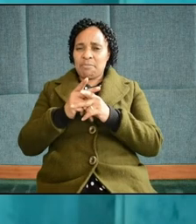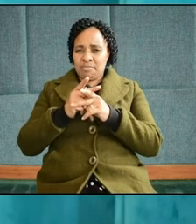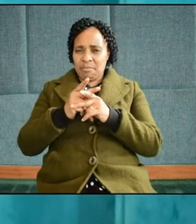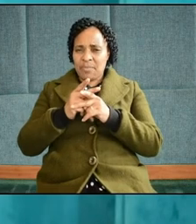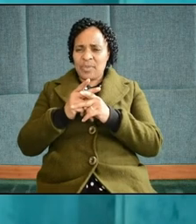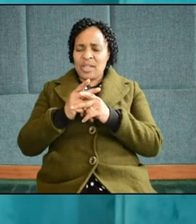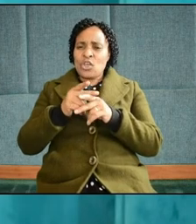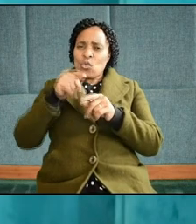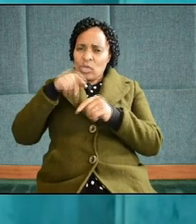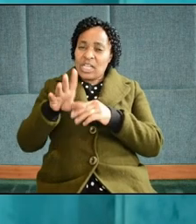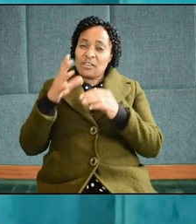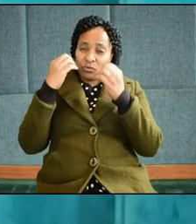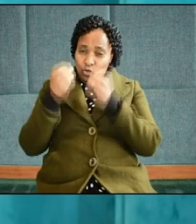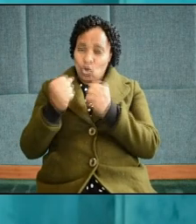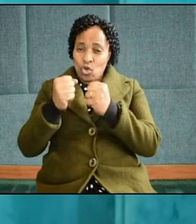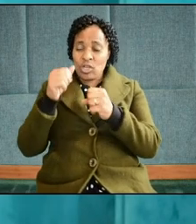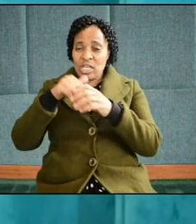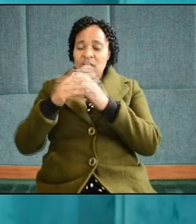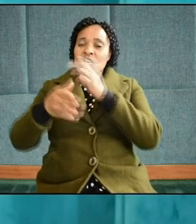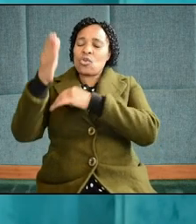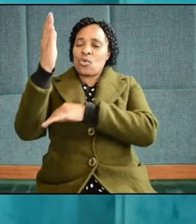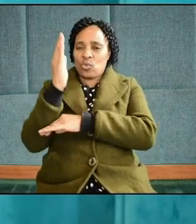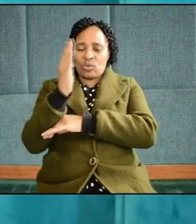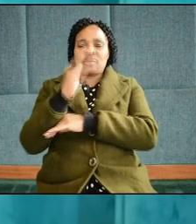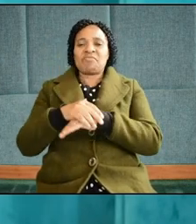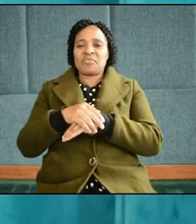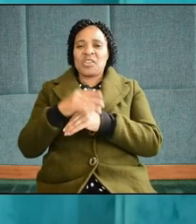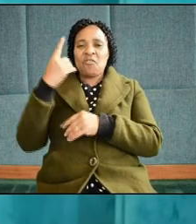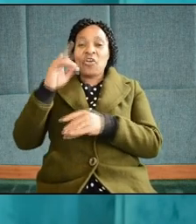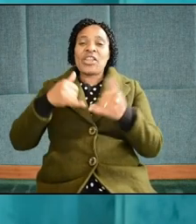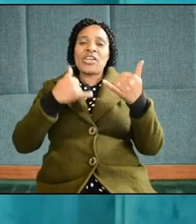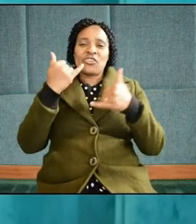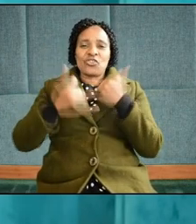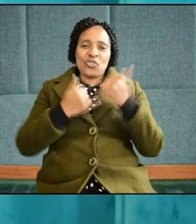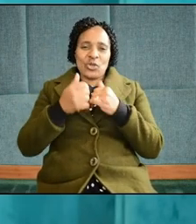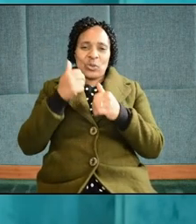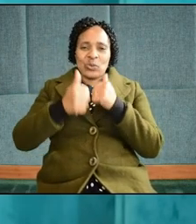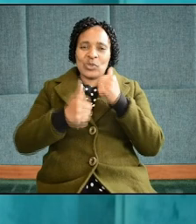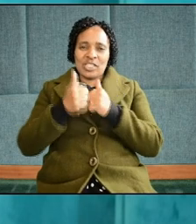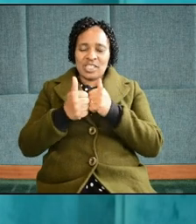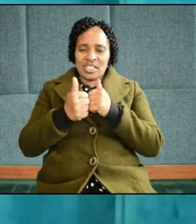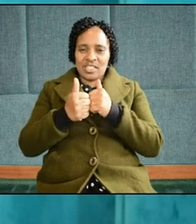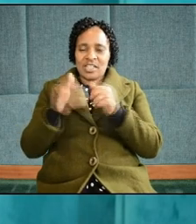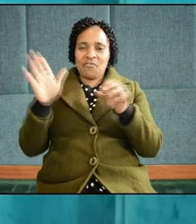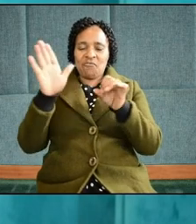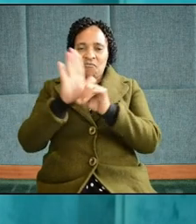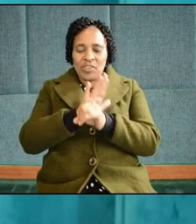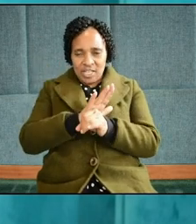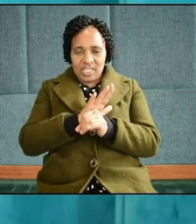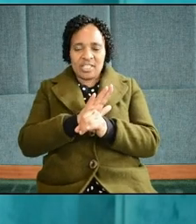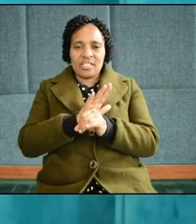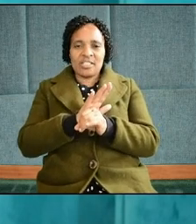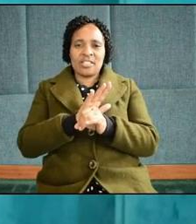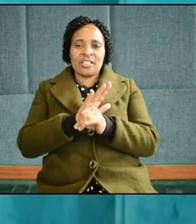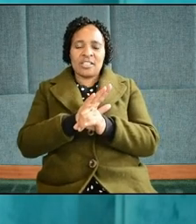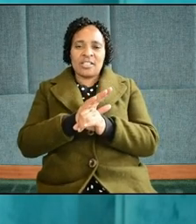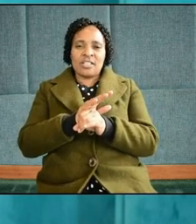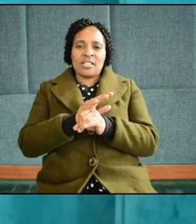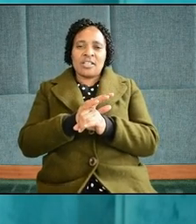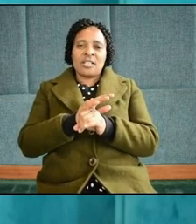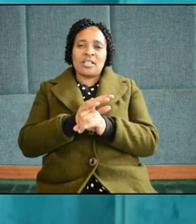you keep yourself stayed in God. So for the joy that is and the fulfillment